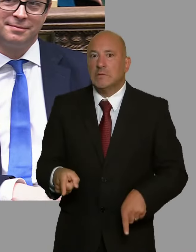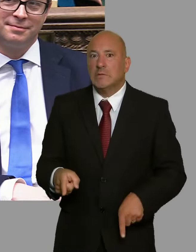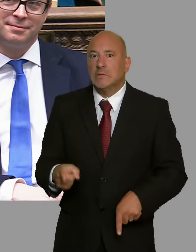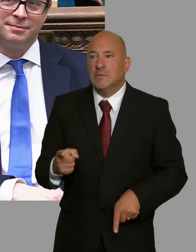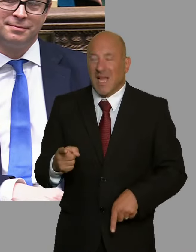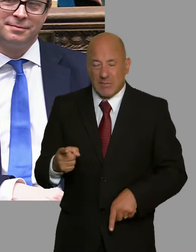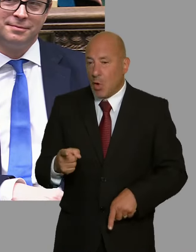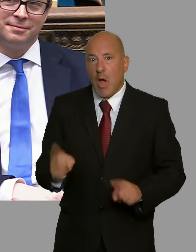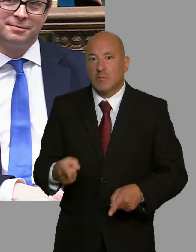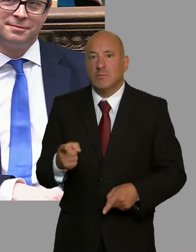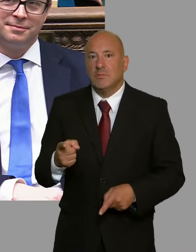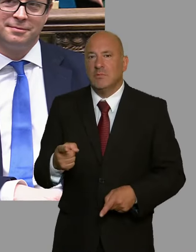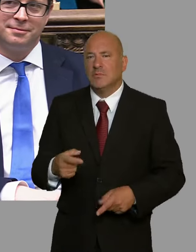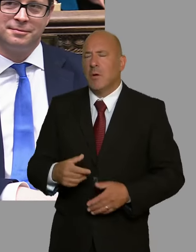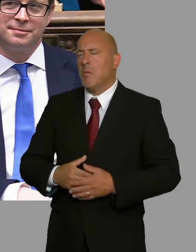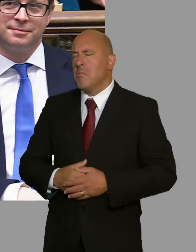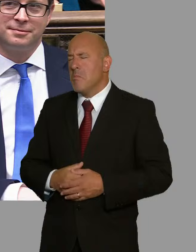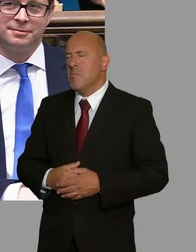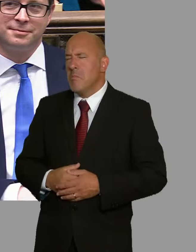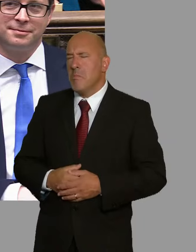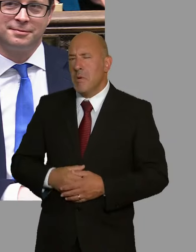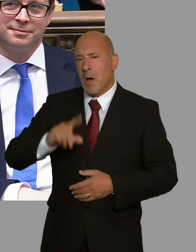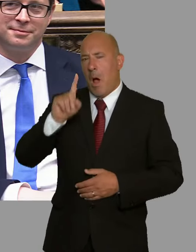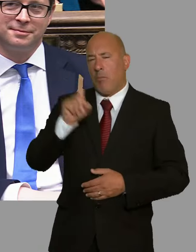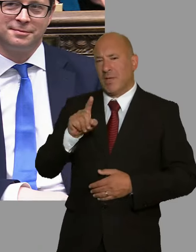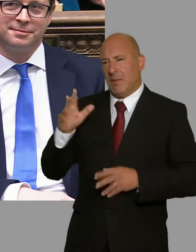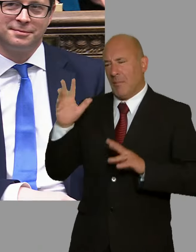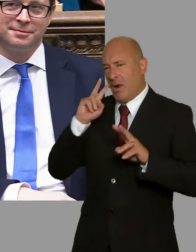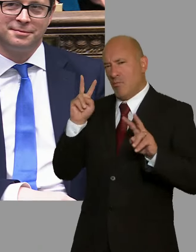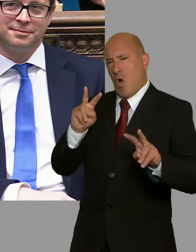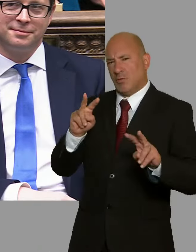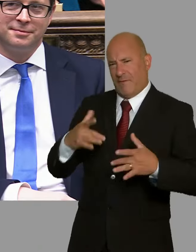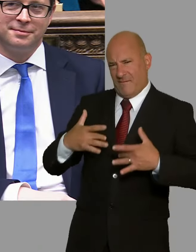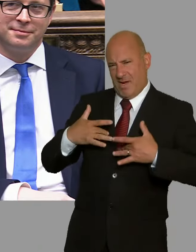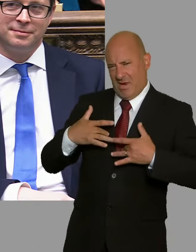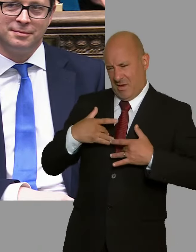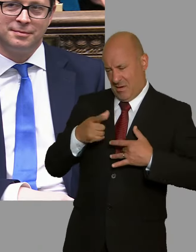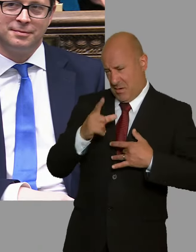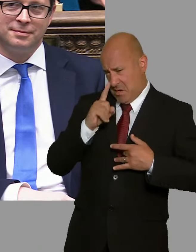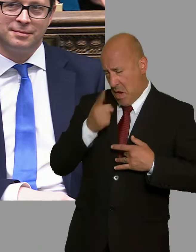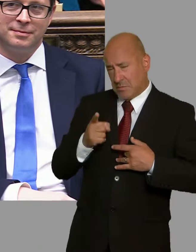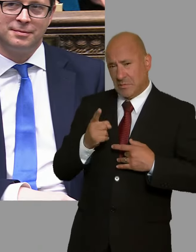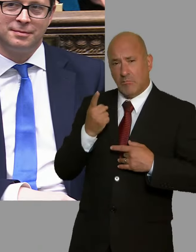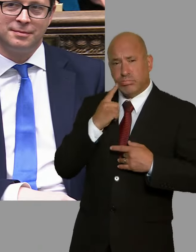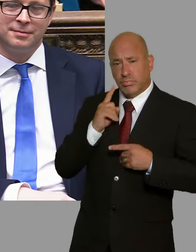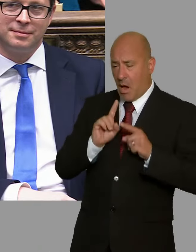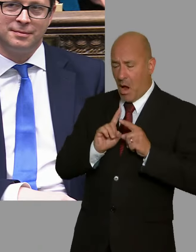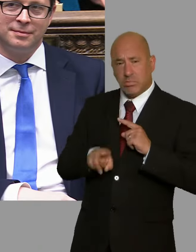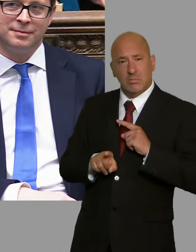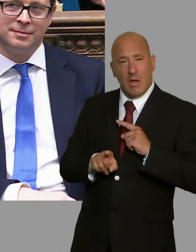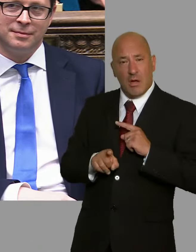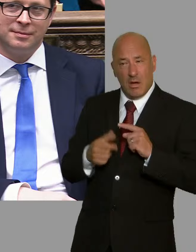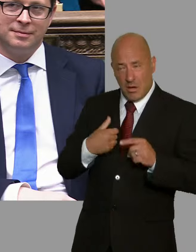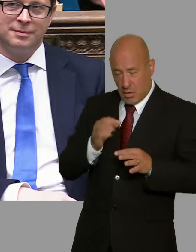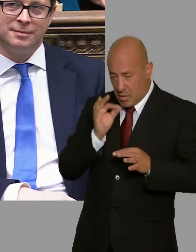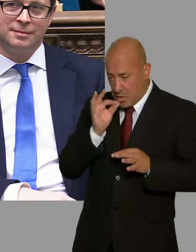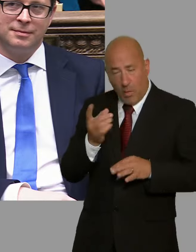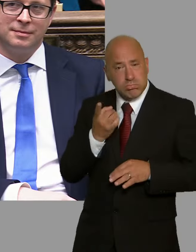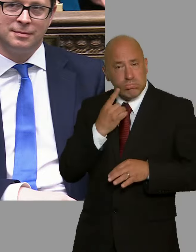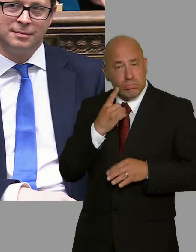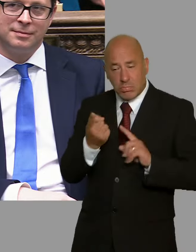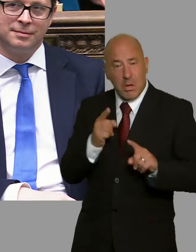him, all of them cheering, when this inevitable U-turn on winter fuel comes, and it will, from a desperate Prime Minister, what will he